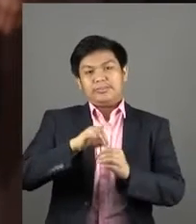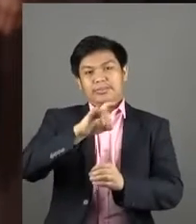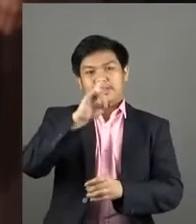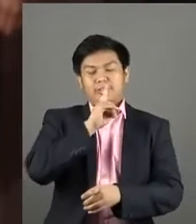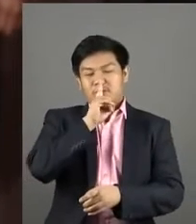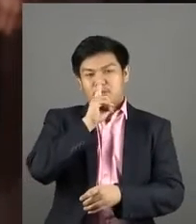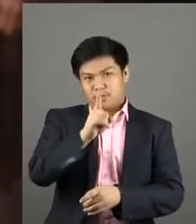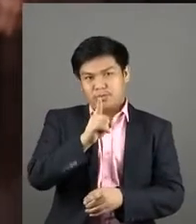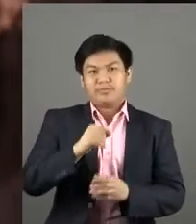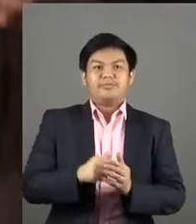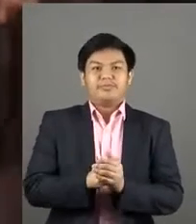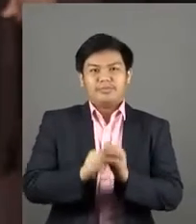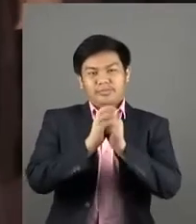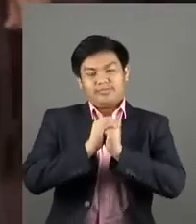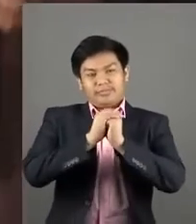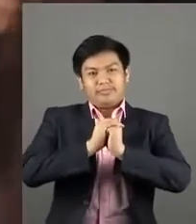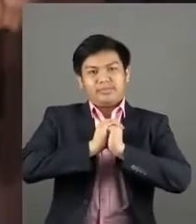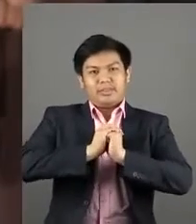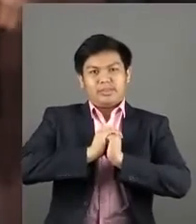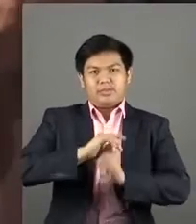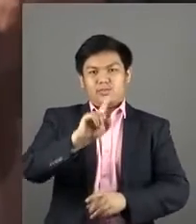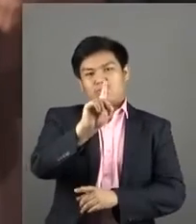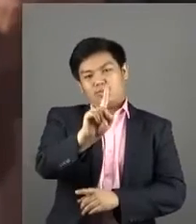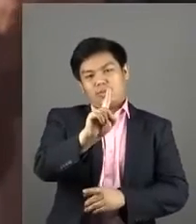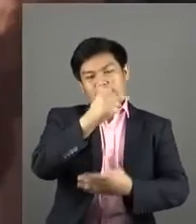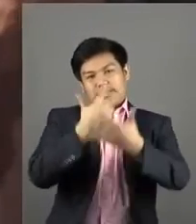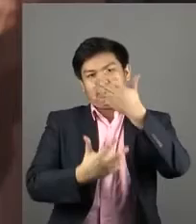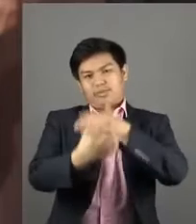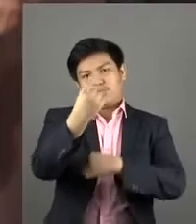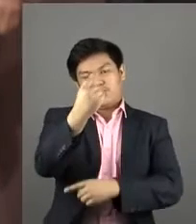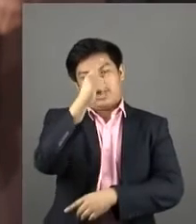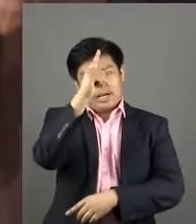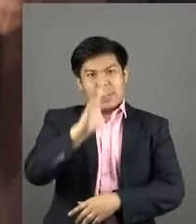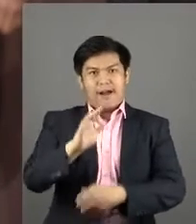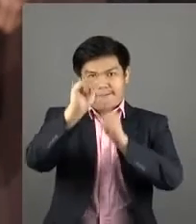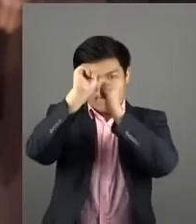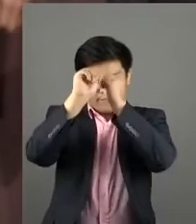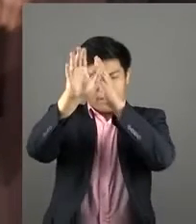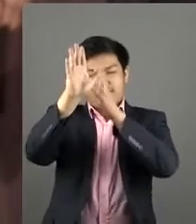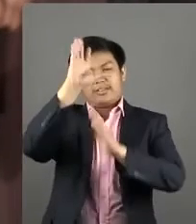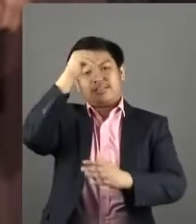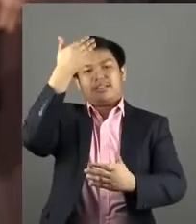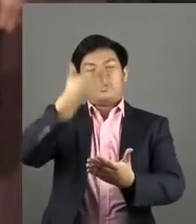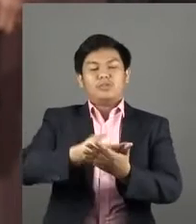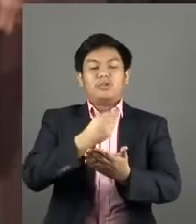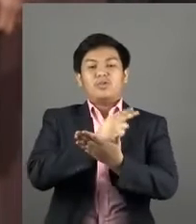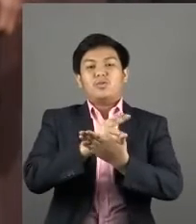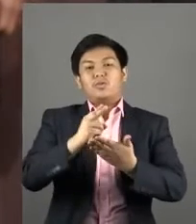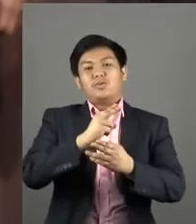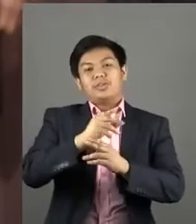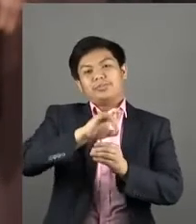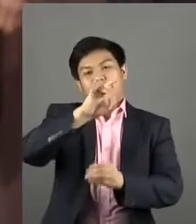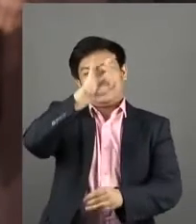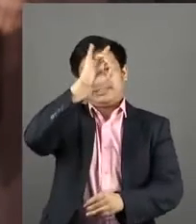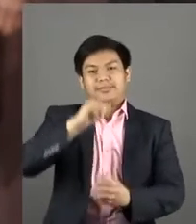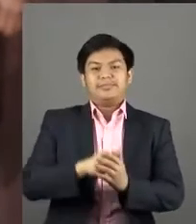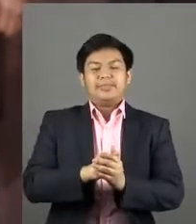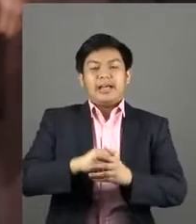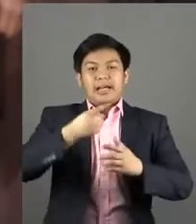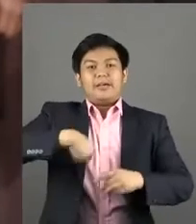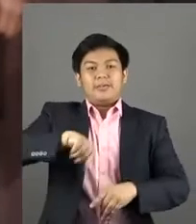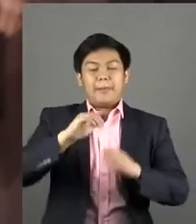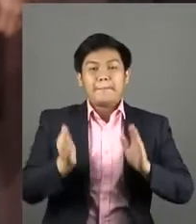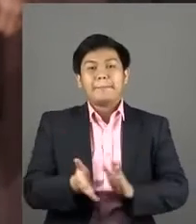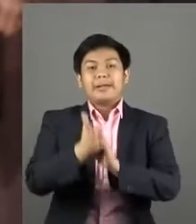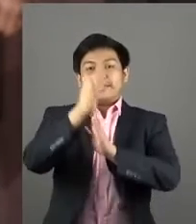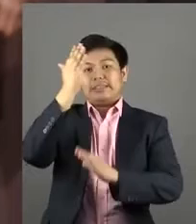in truth to worship the only triune God, the Father, the Son, and the Holy Spirit. And we praise Him